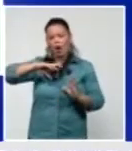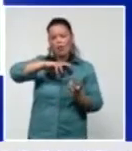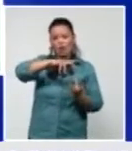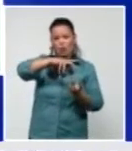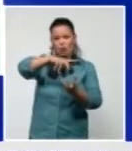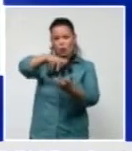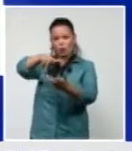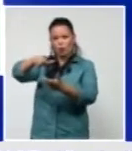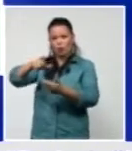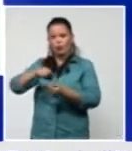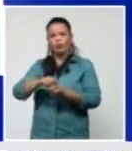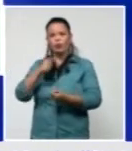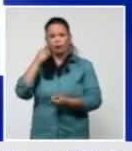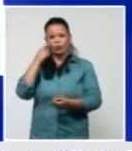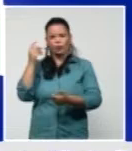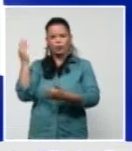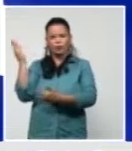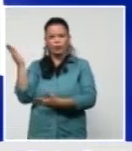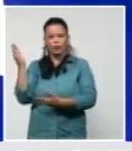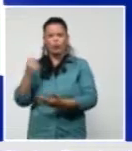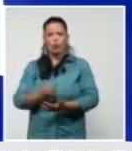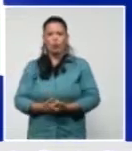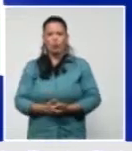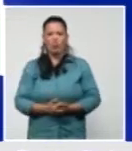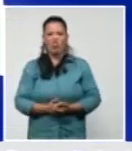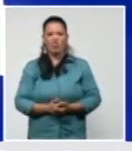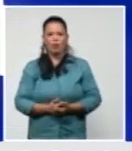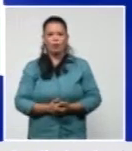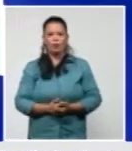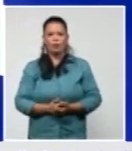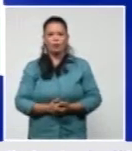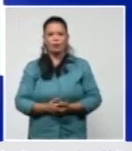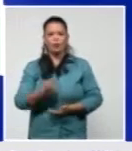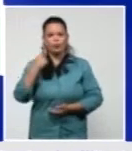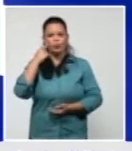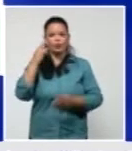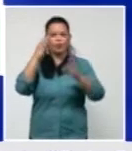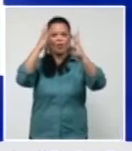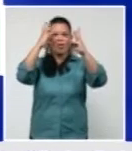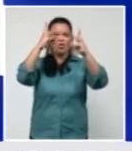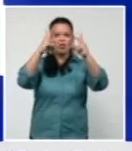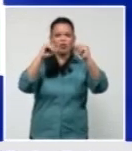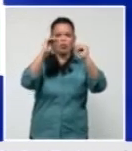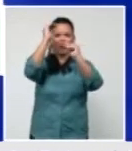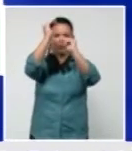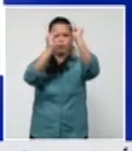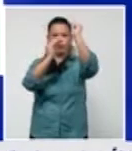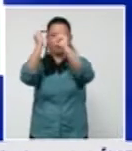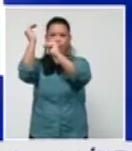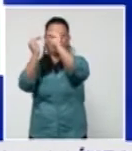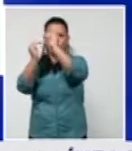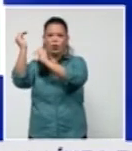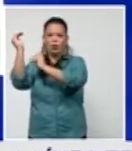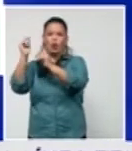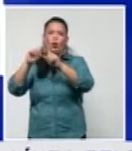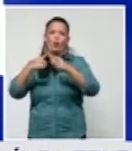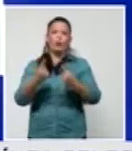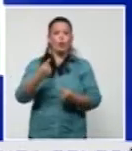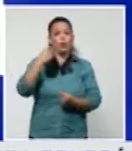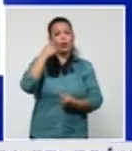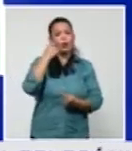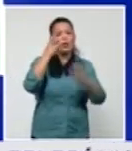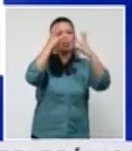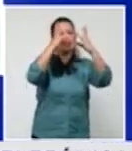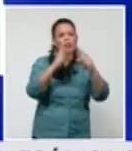can compare Cuba's situation with that of the world. As you can see, the rate of confirmed cases and COVID-19